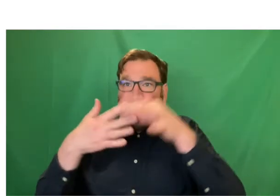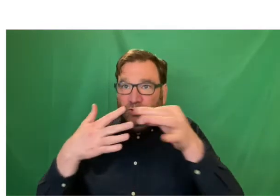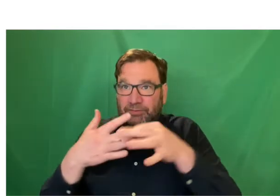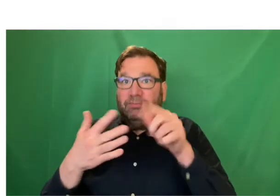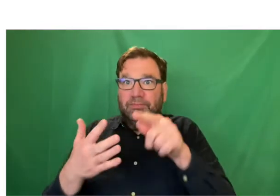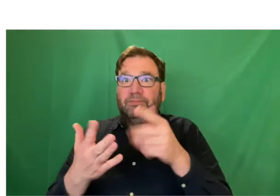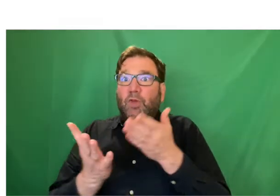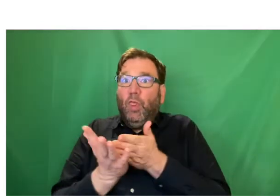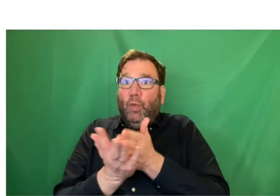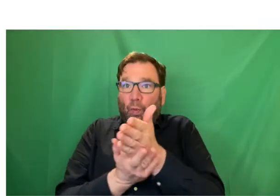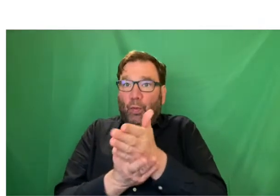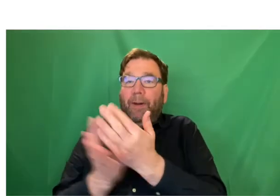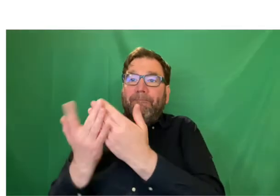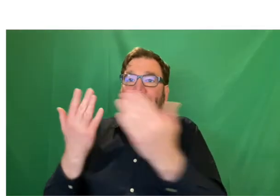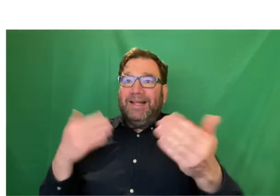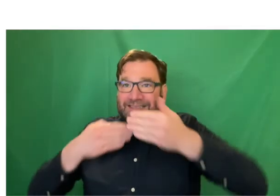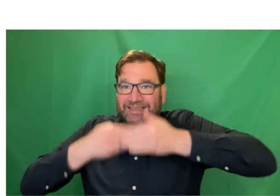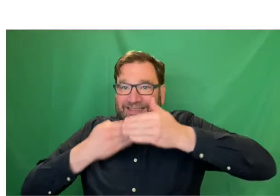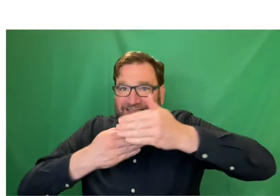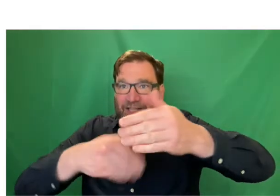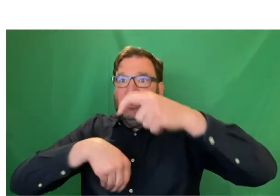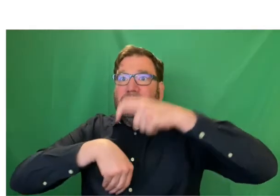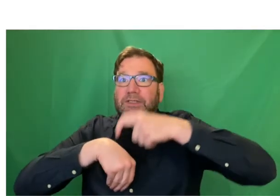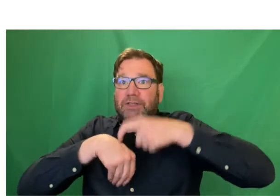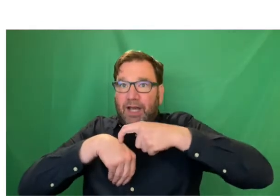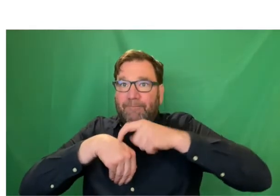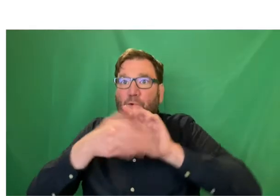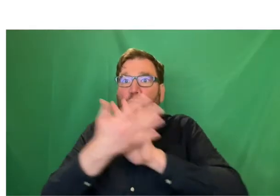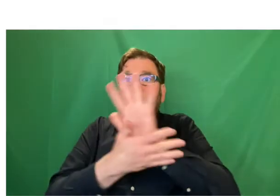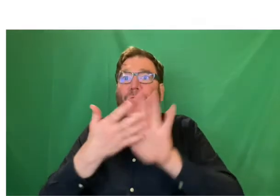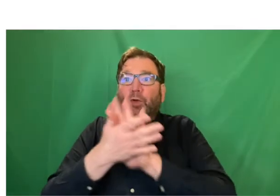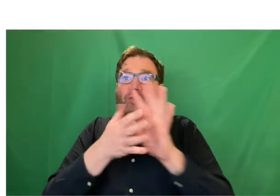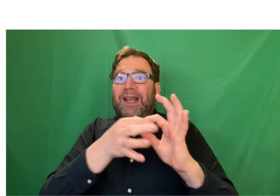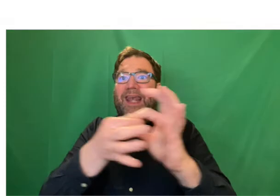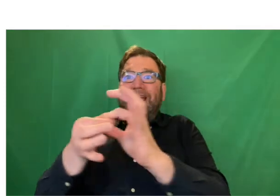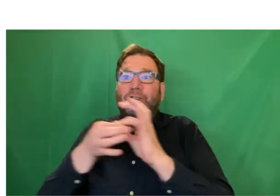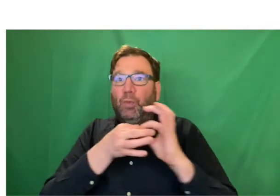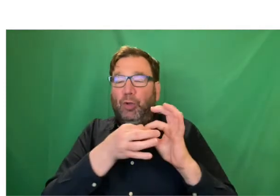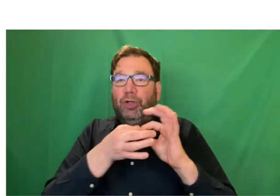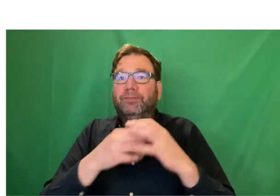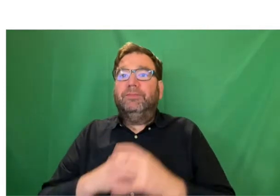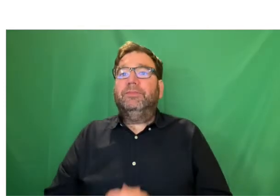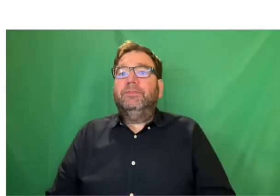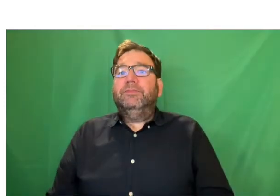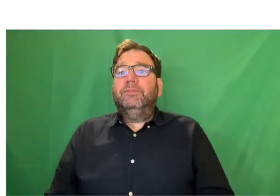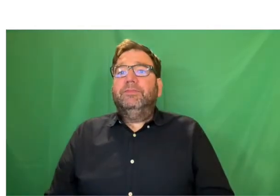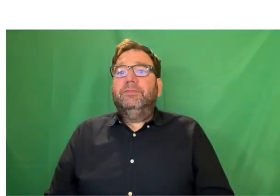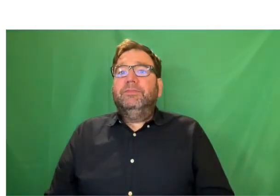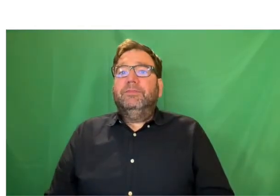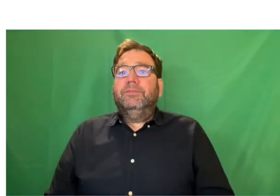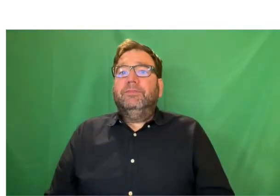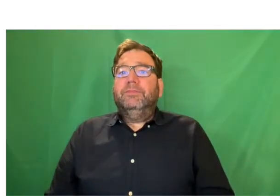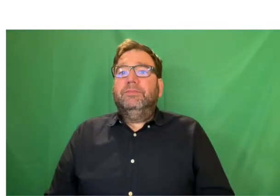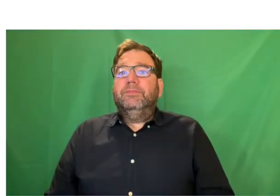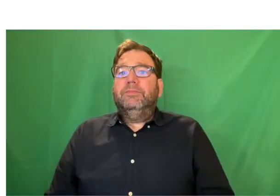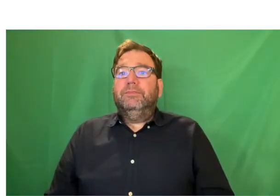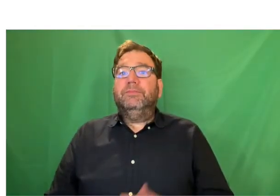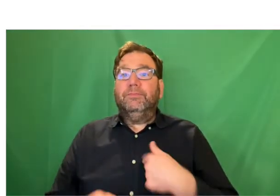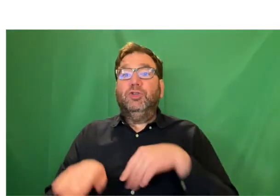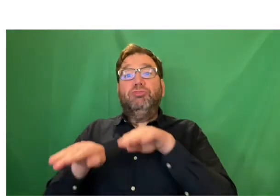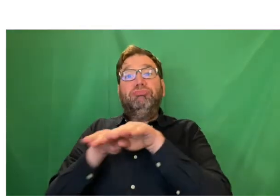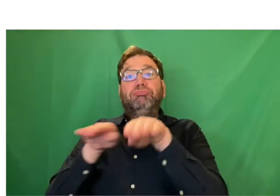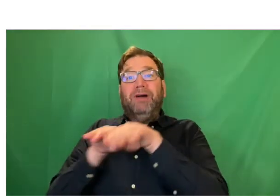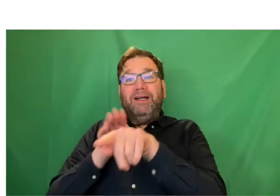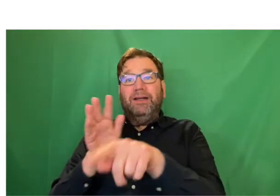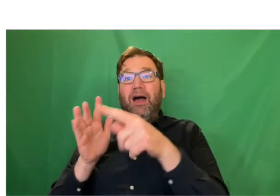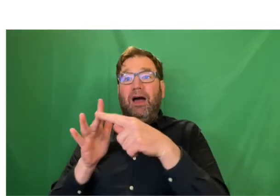These features are then processed with a multi-stage temporal convolutional network. In order to train the I3D